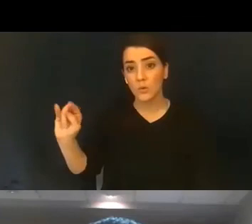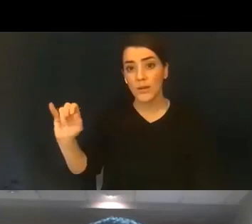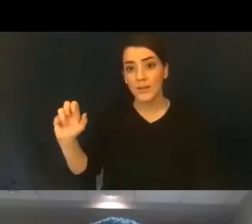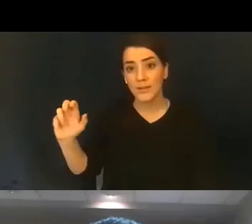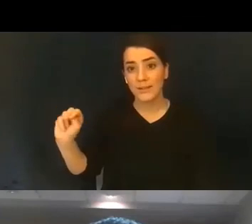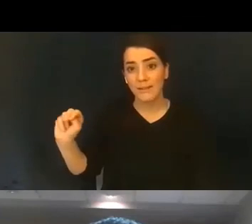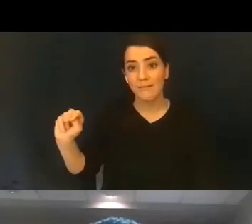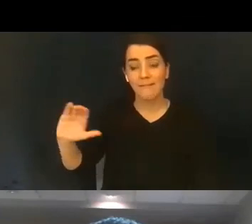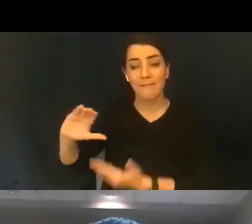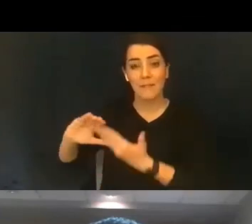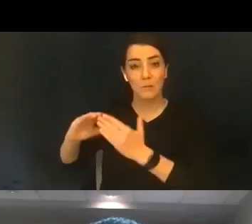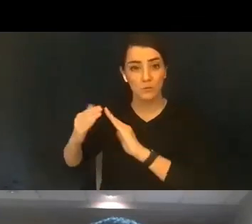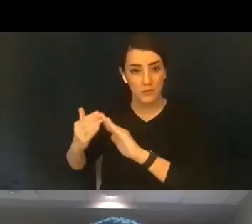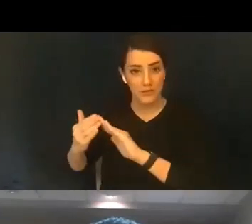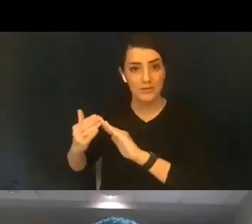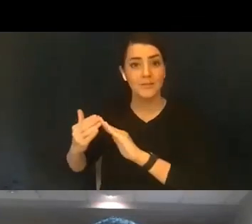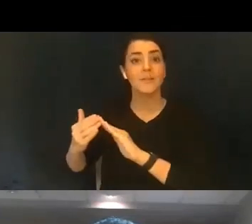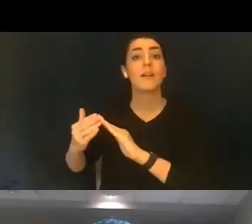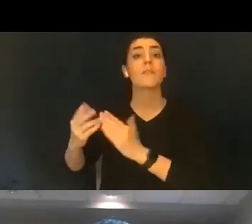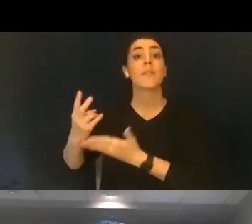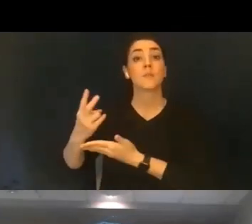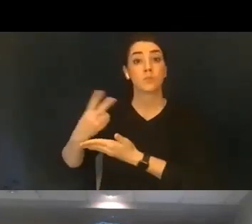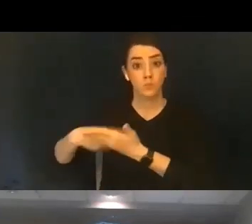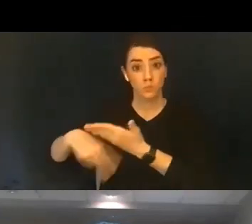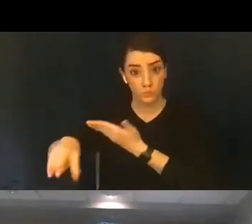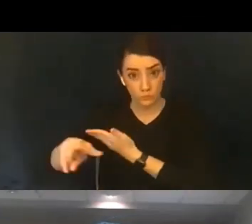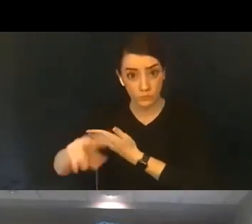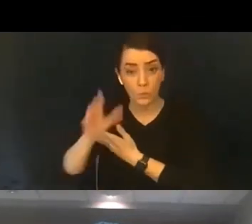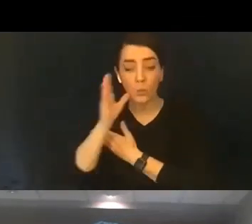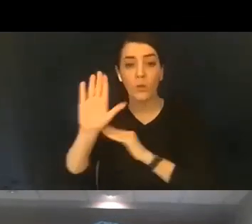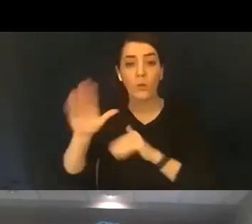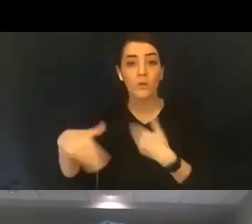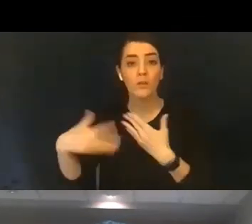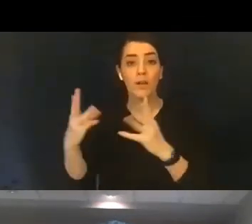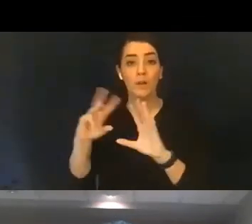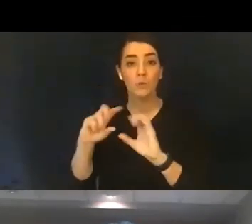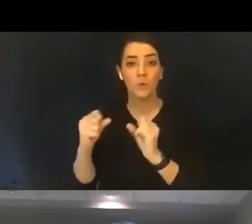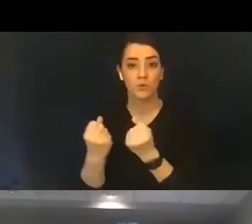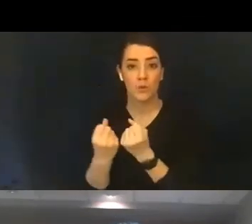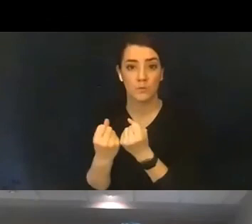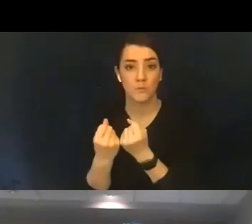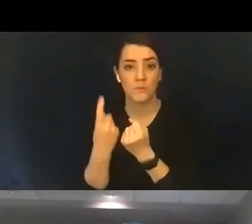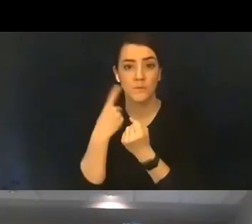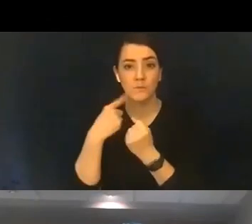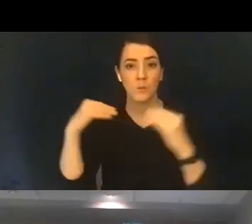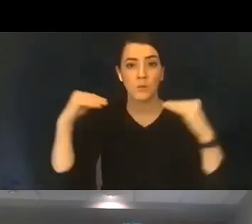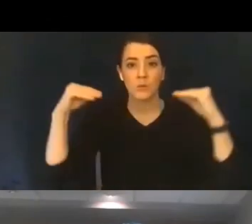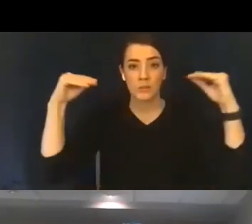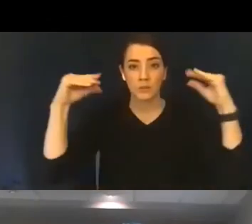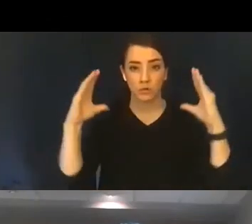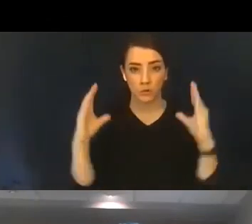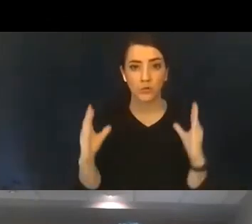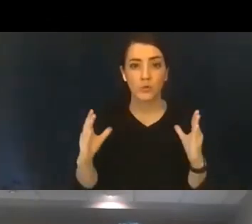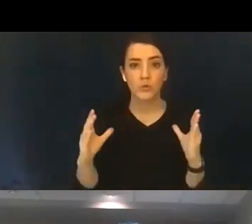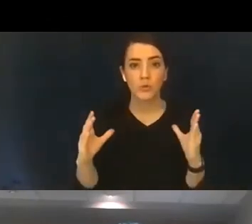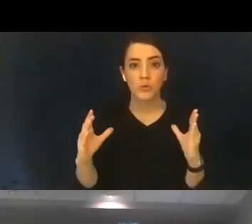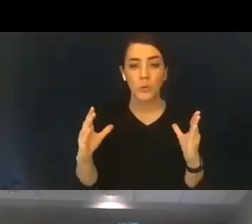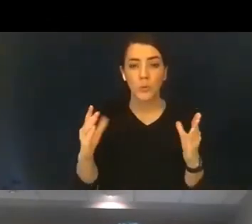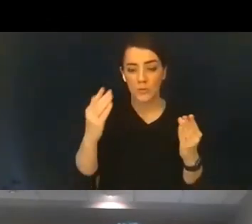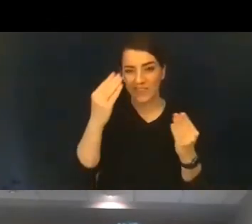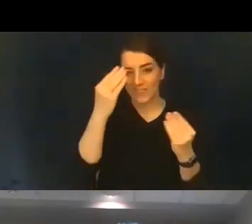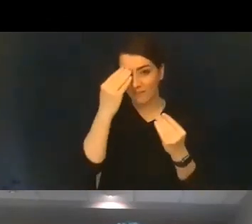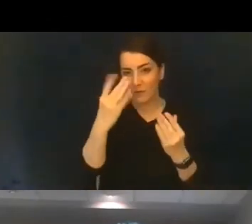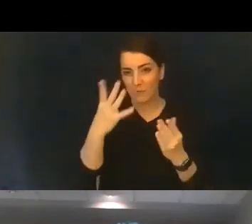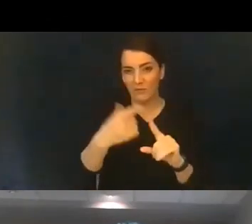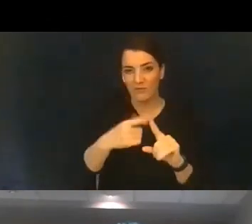educator workshops aimed at thinking about how do we take some of the content from these talks and also think